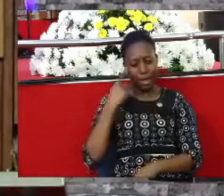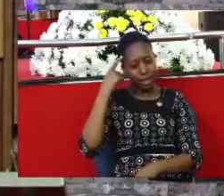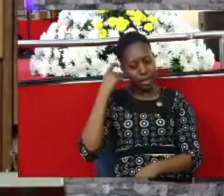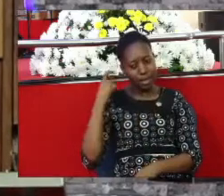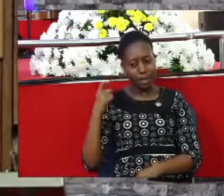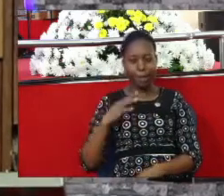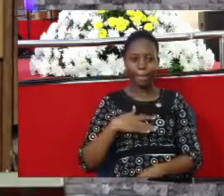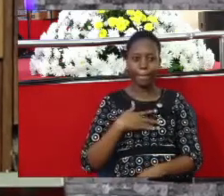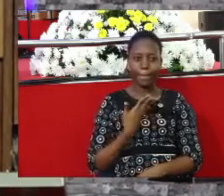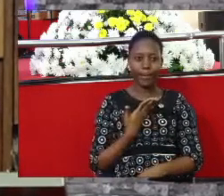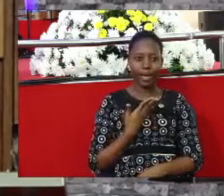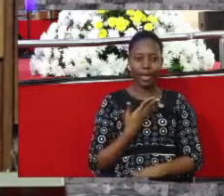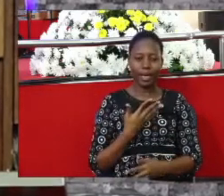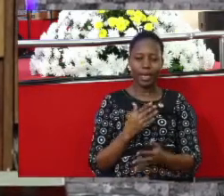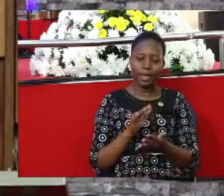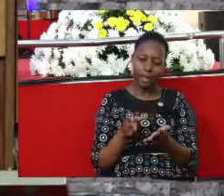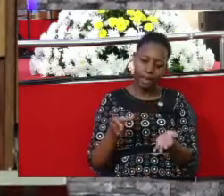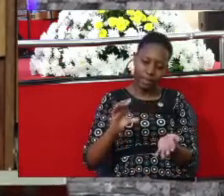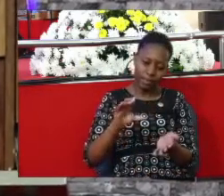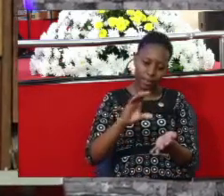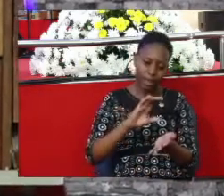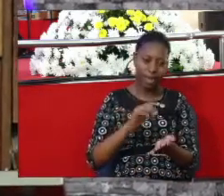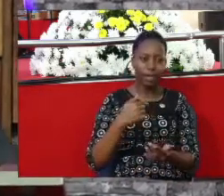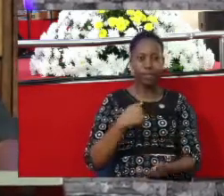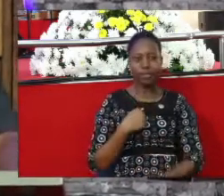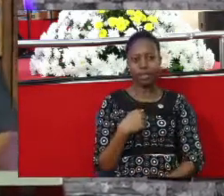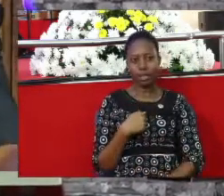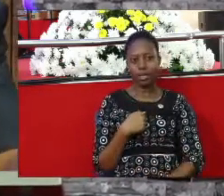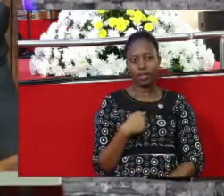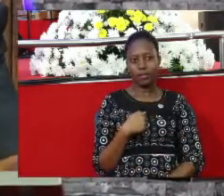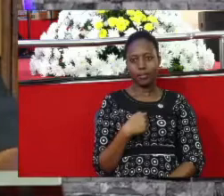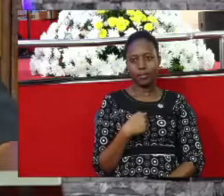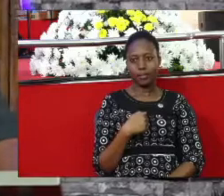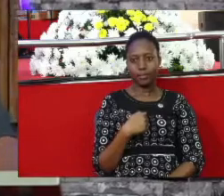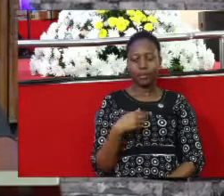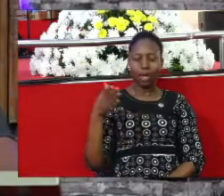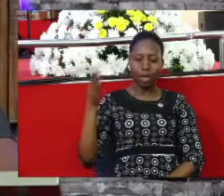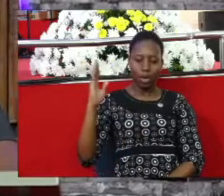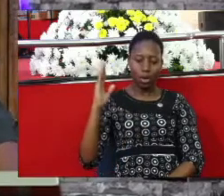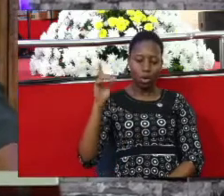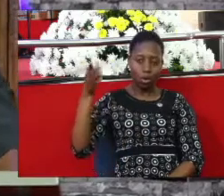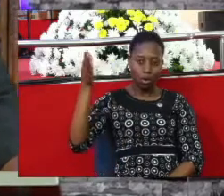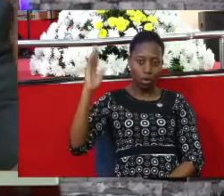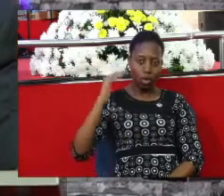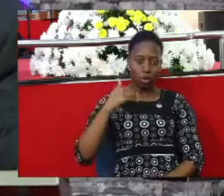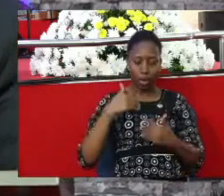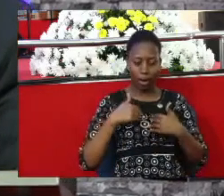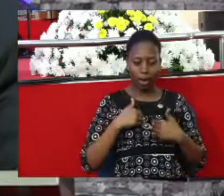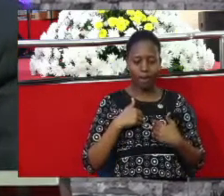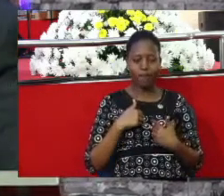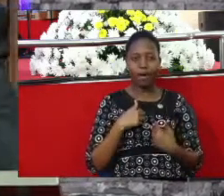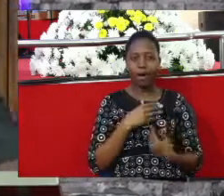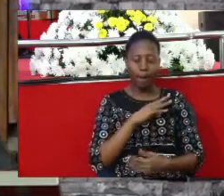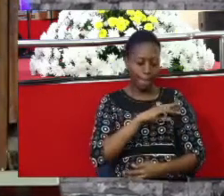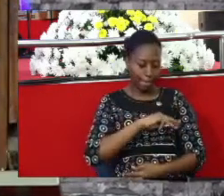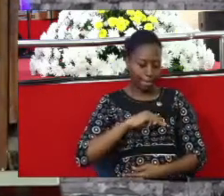my territories. That is really radical. Hey, God have mercy upon me. And you know, God